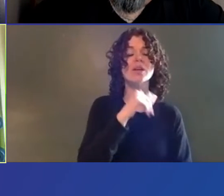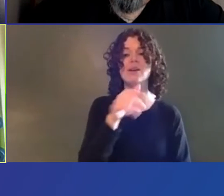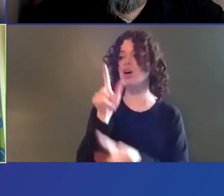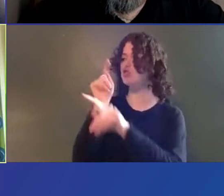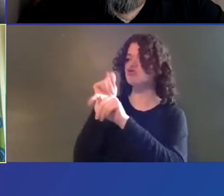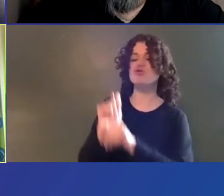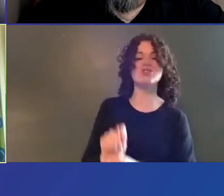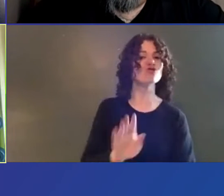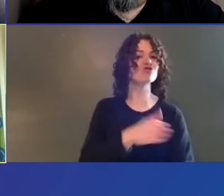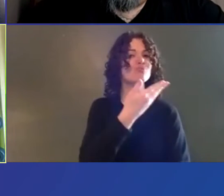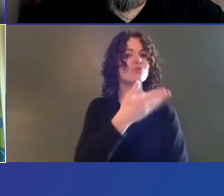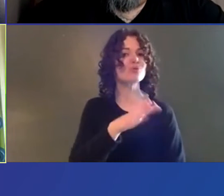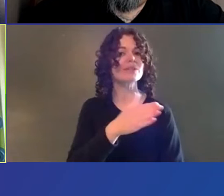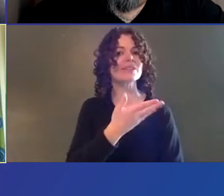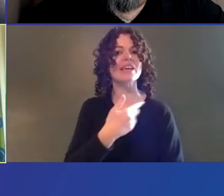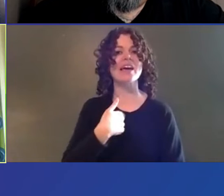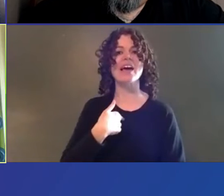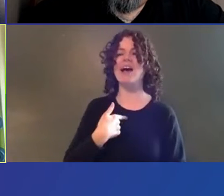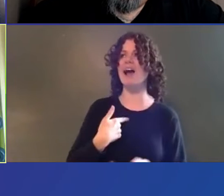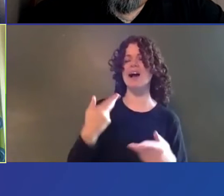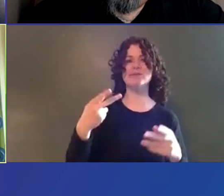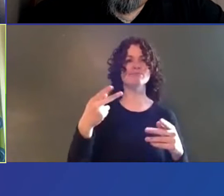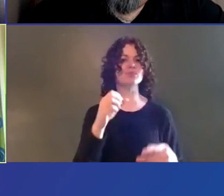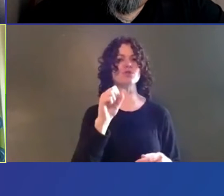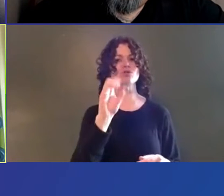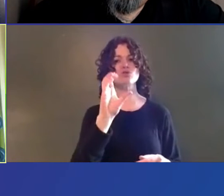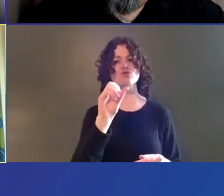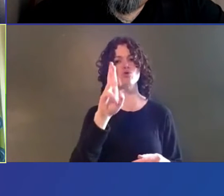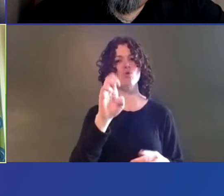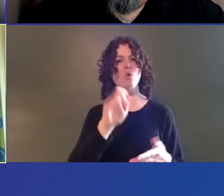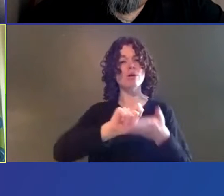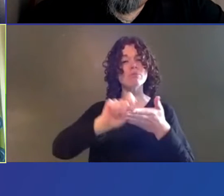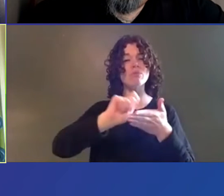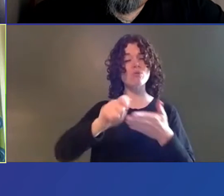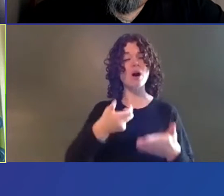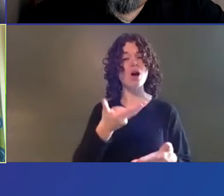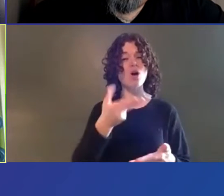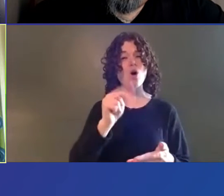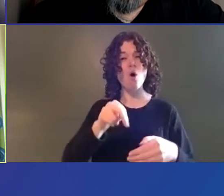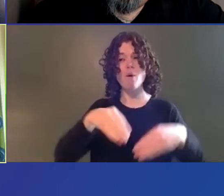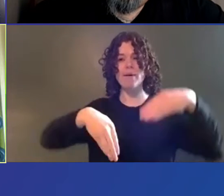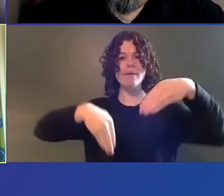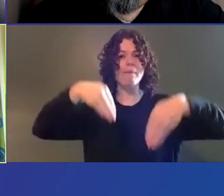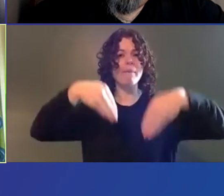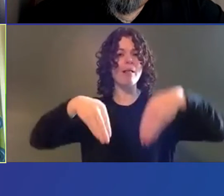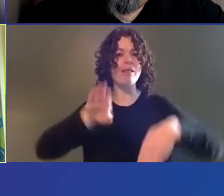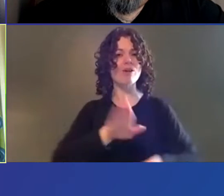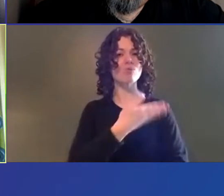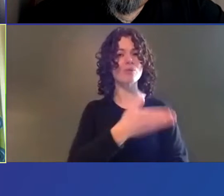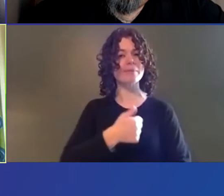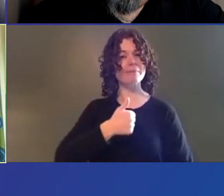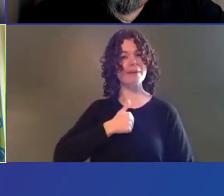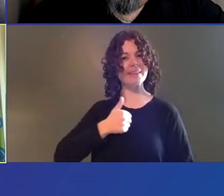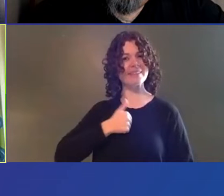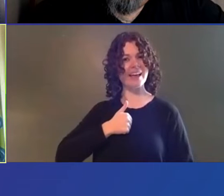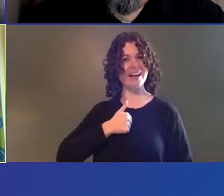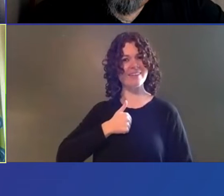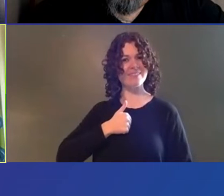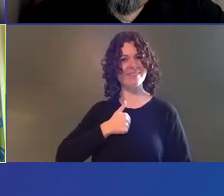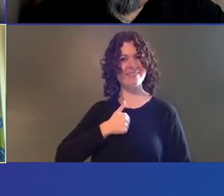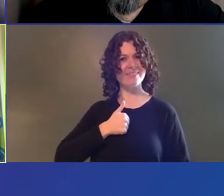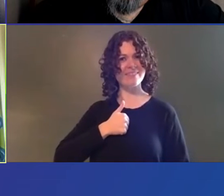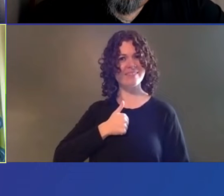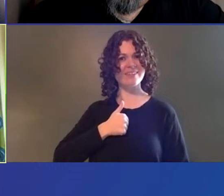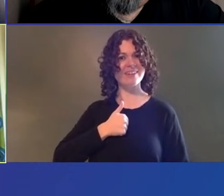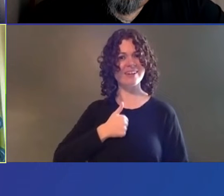traditional music or I score the entire, the ballets that I make. And so I wasn't doing that. Ain't nobody thought